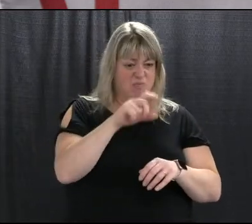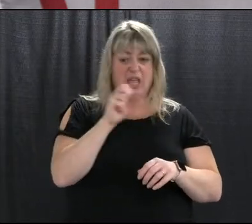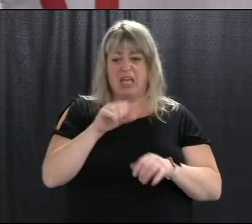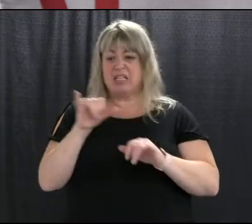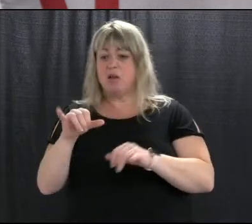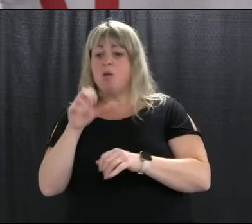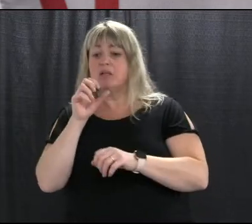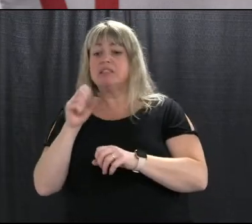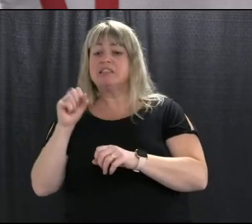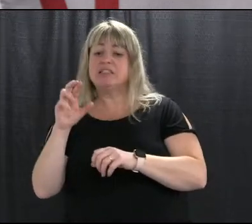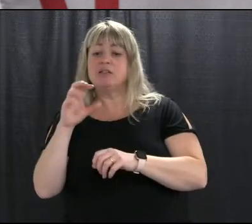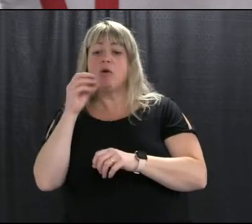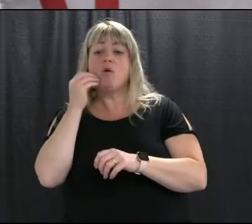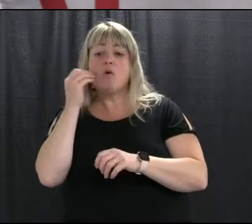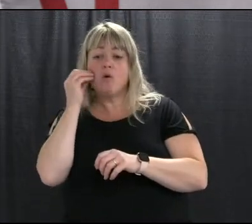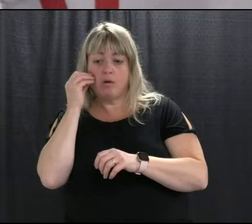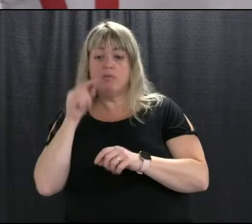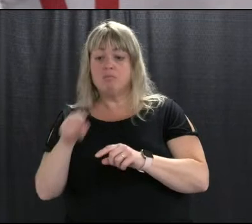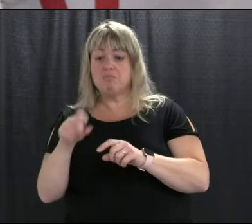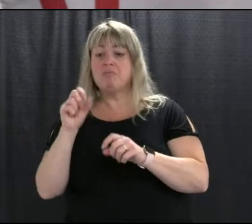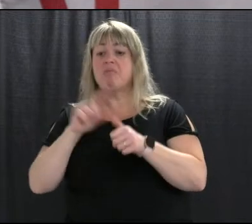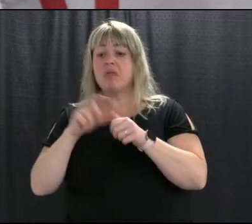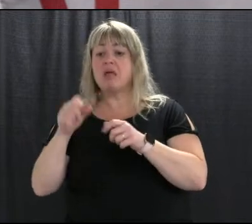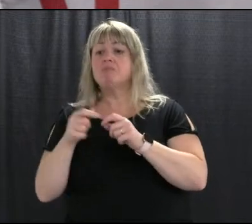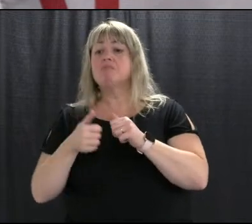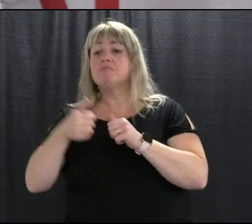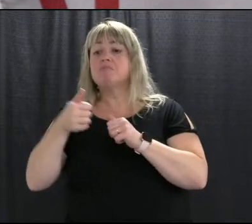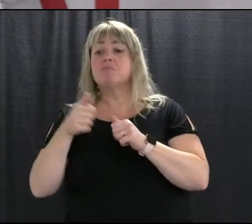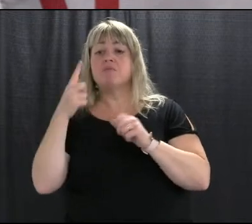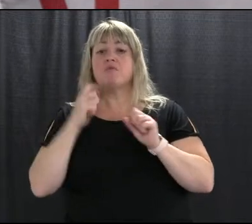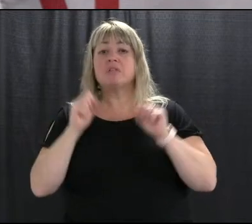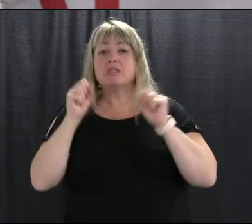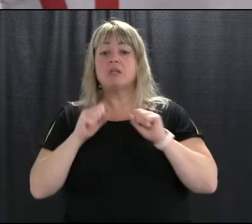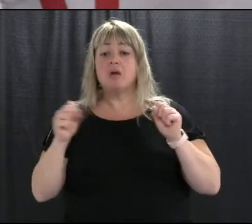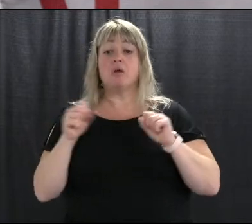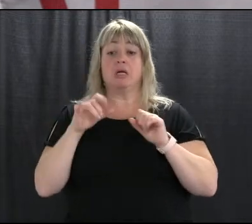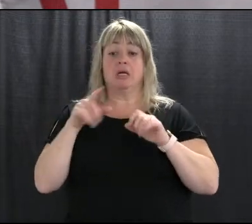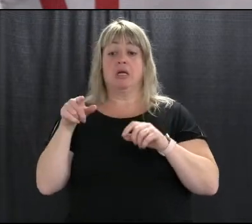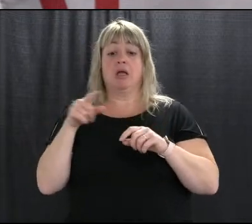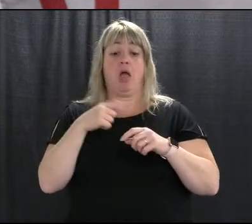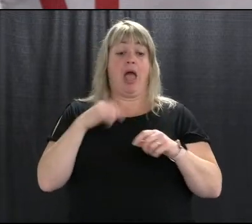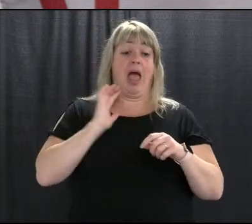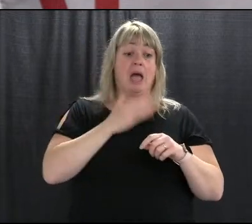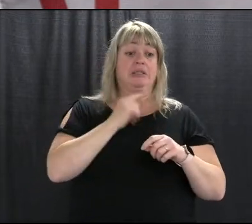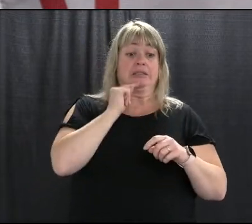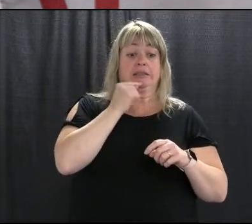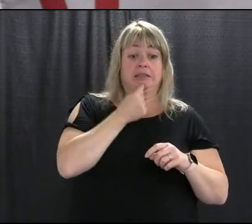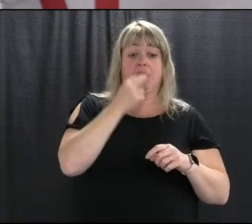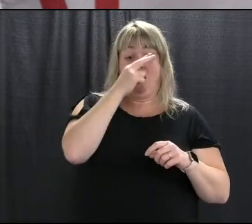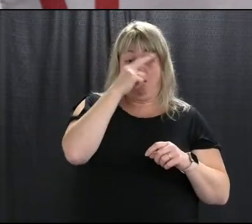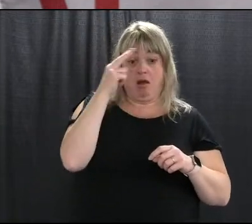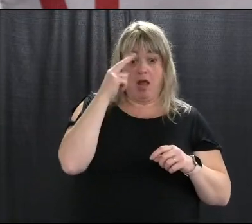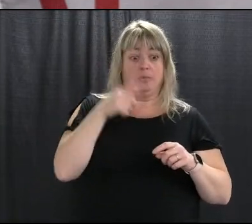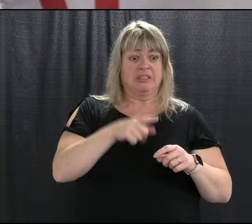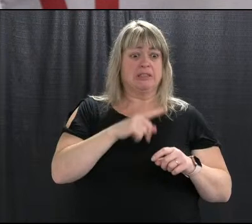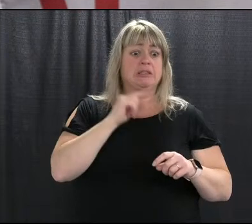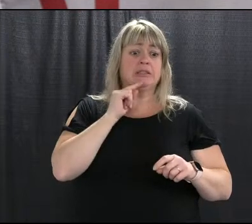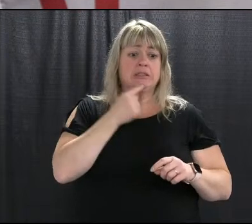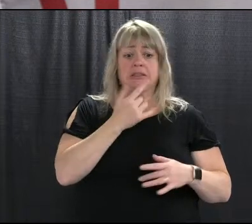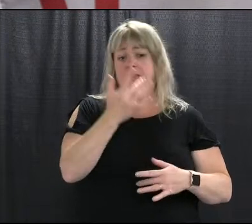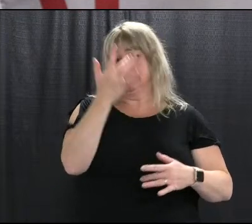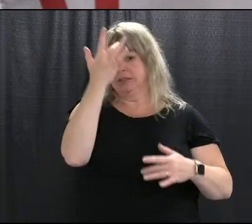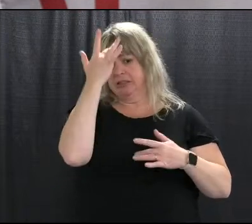Moving patients to available beds in personal care homes makes acute care beds available for someone